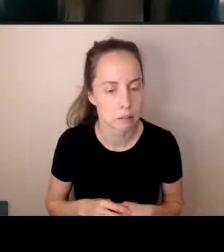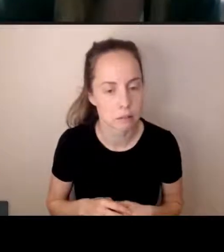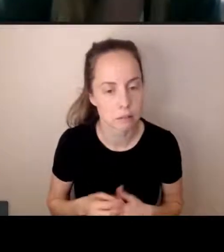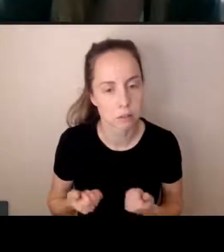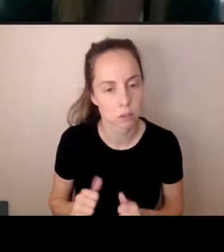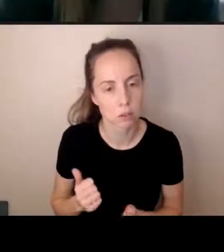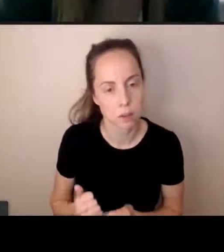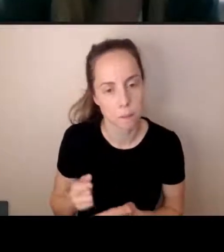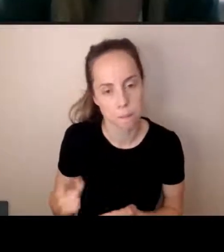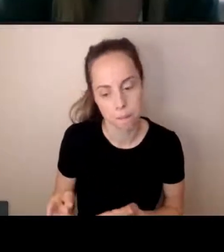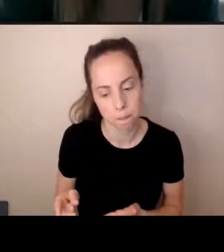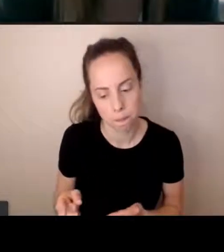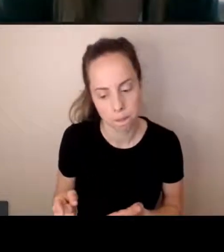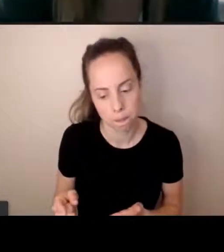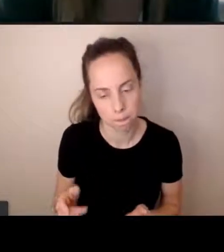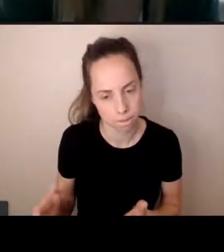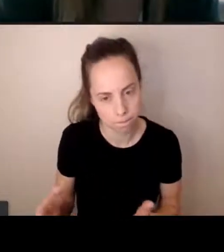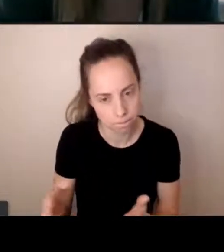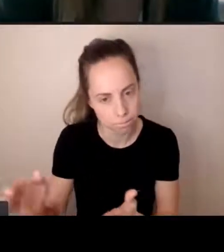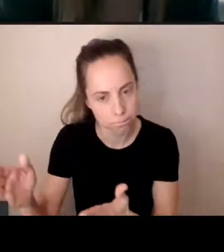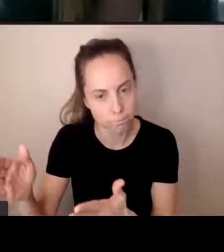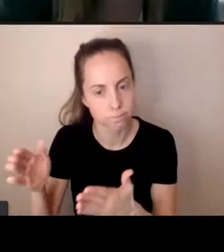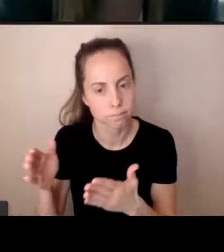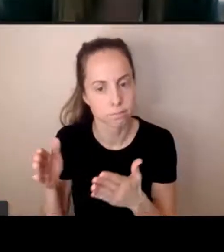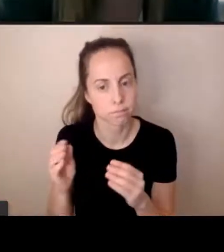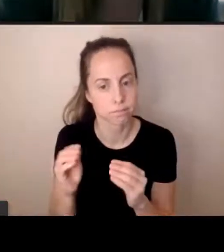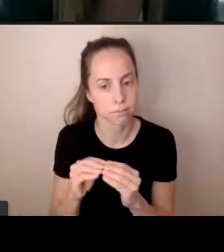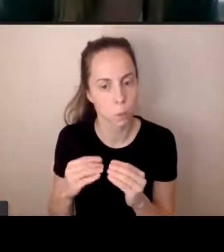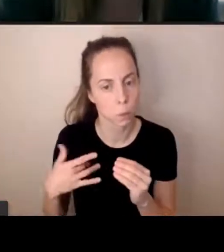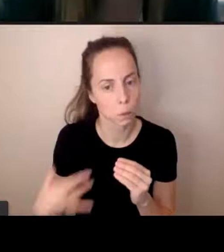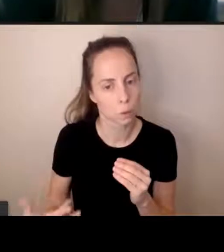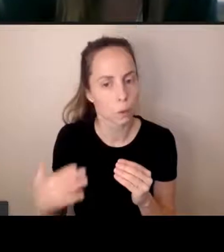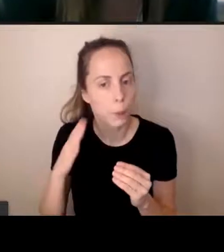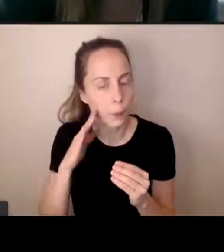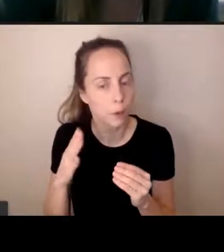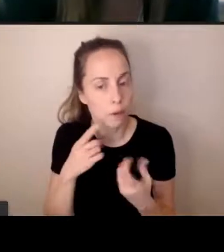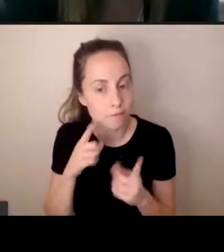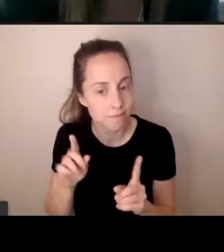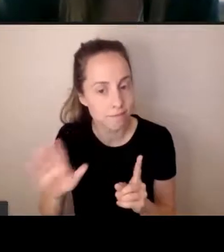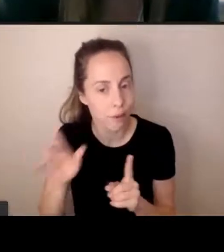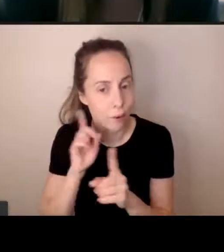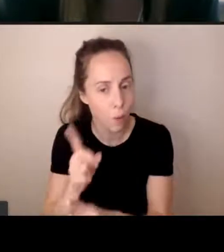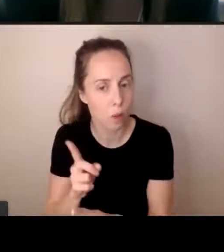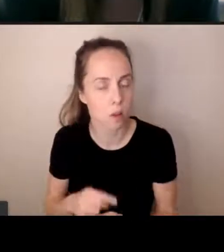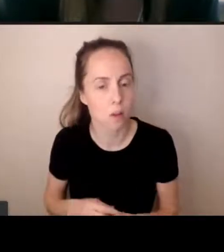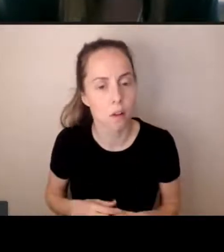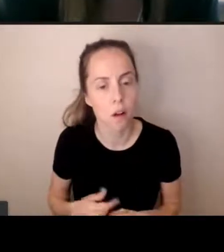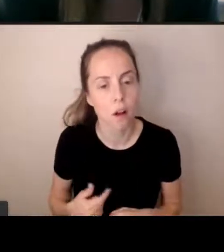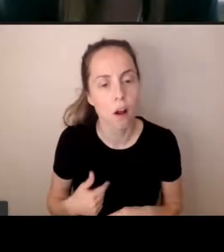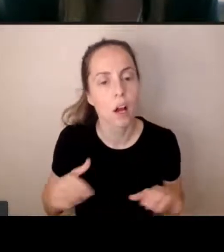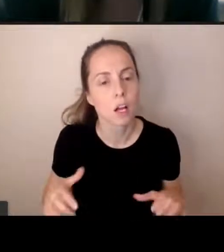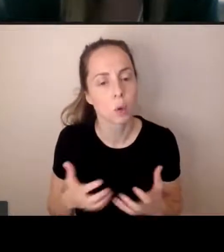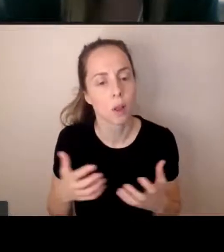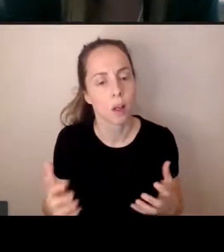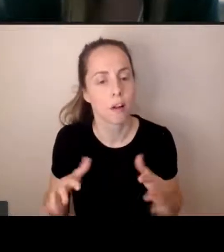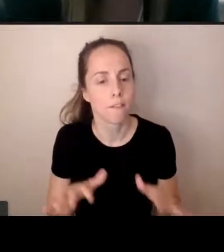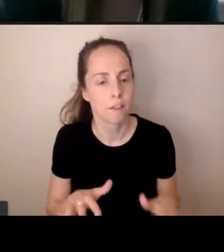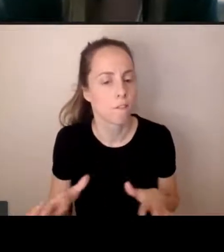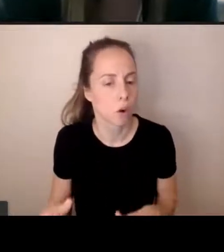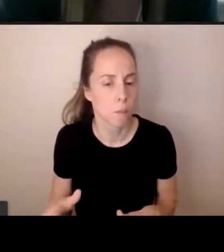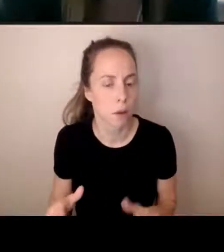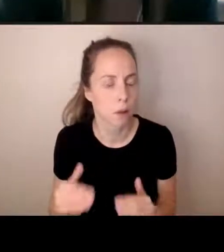get on a path where they're more likely to accomplish their goals. I do a lot of informal